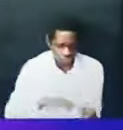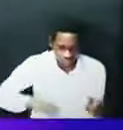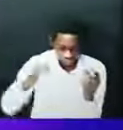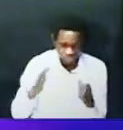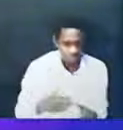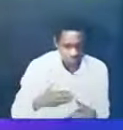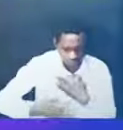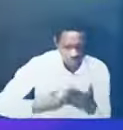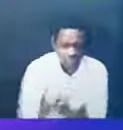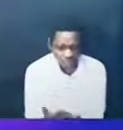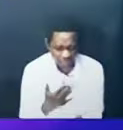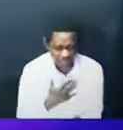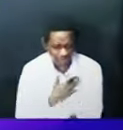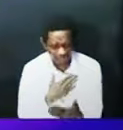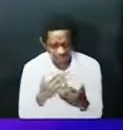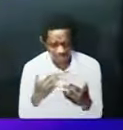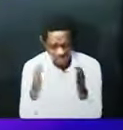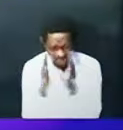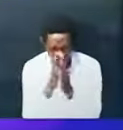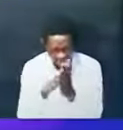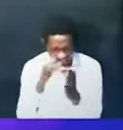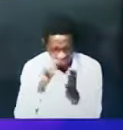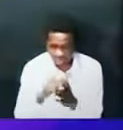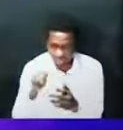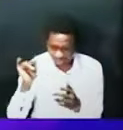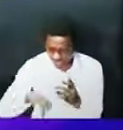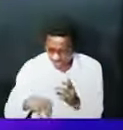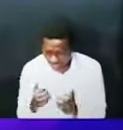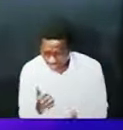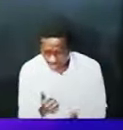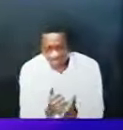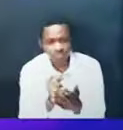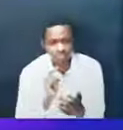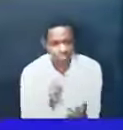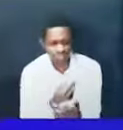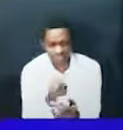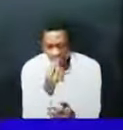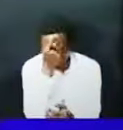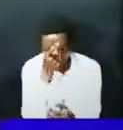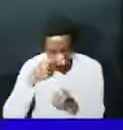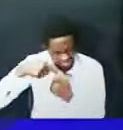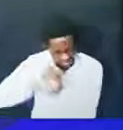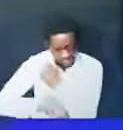It is my prayer that it will help us to understand the possessing the nation's